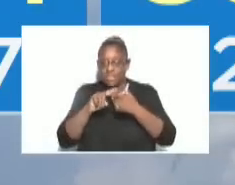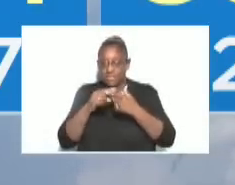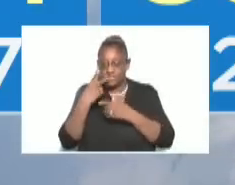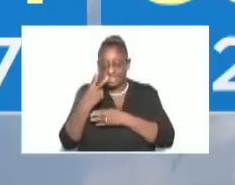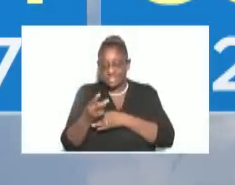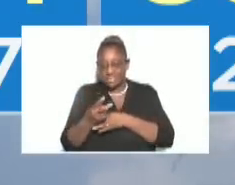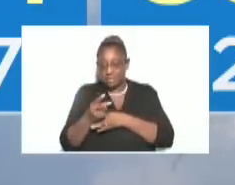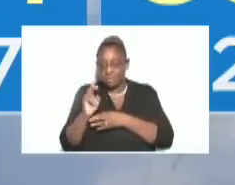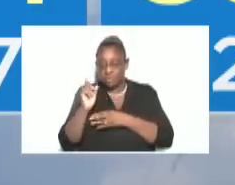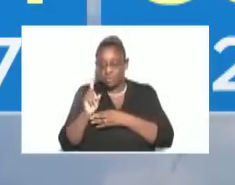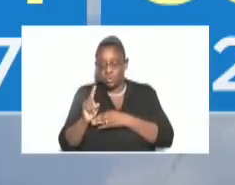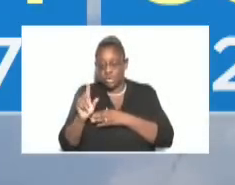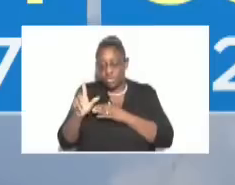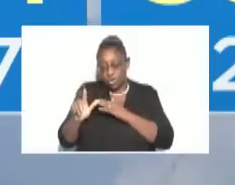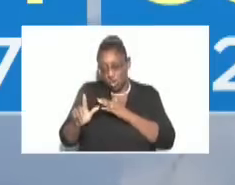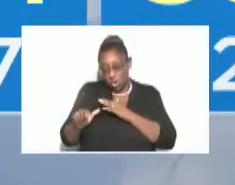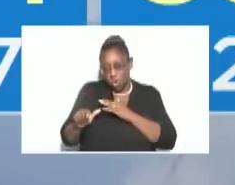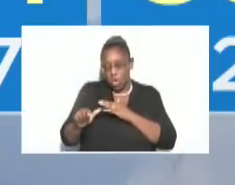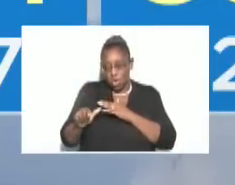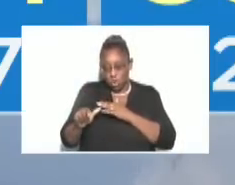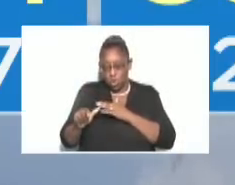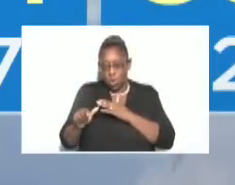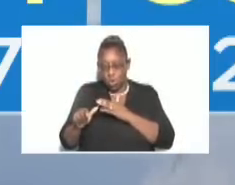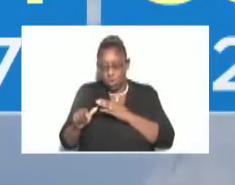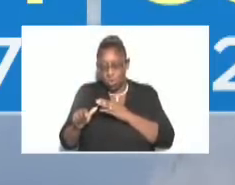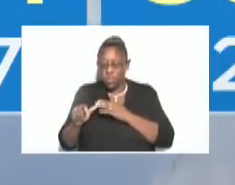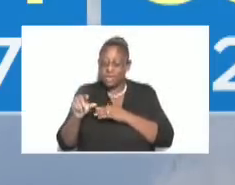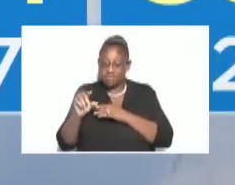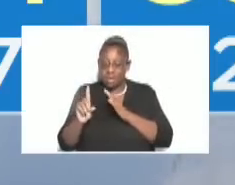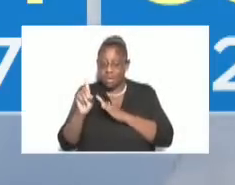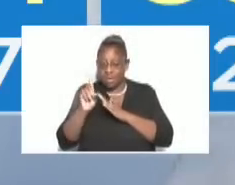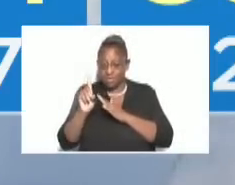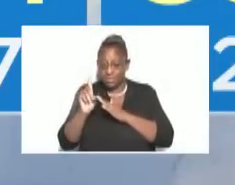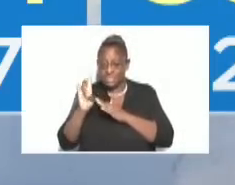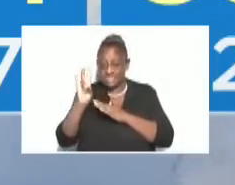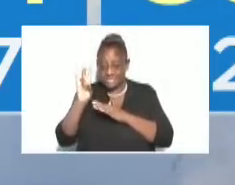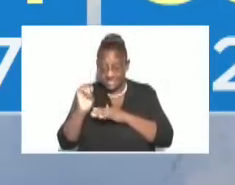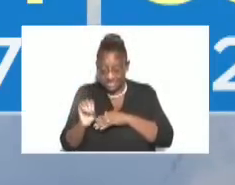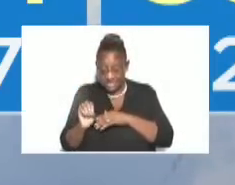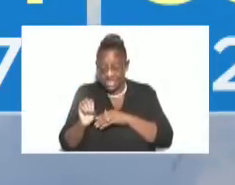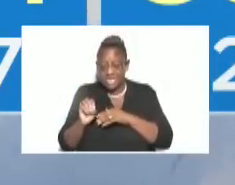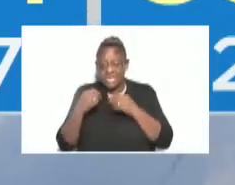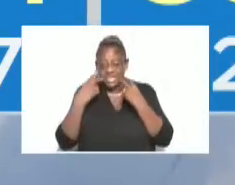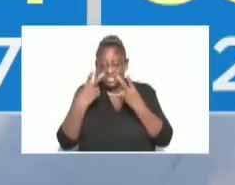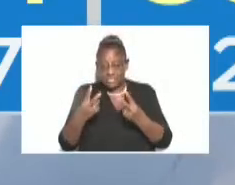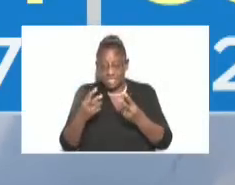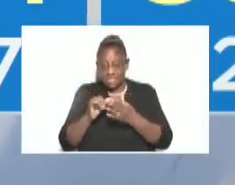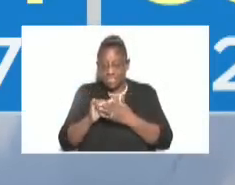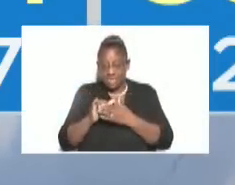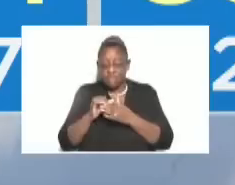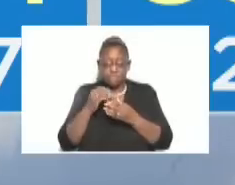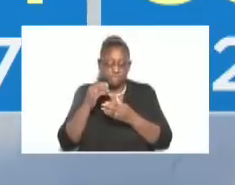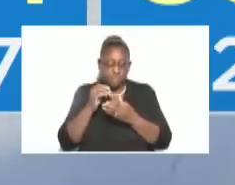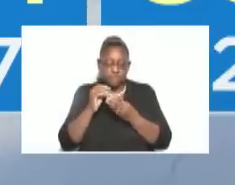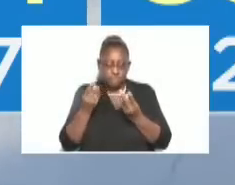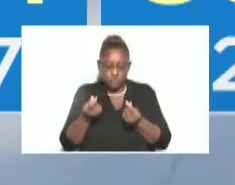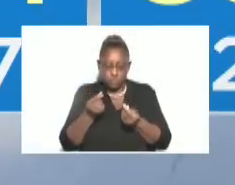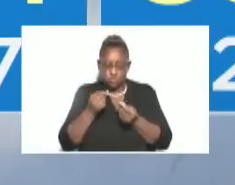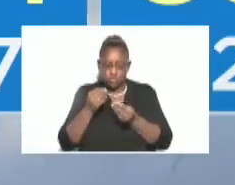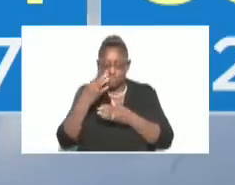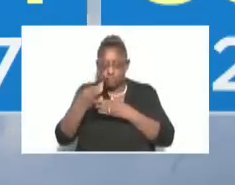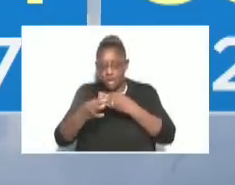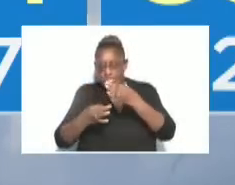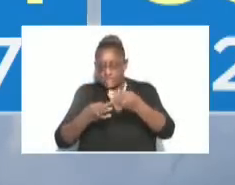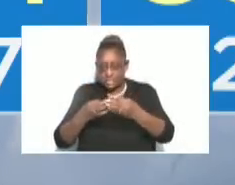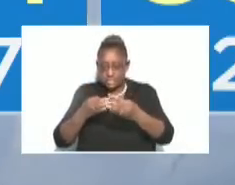in the upper 60s, pardon me, on Saturday and Sunday. And it seems as though there's a series of fronts, looking at those computer models,